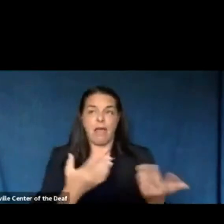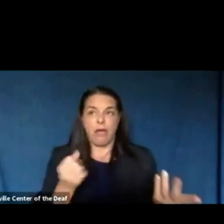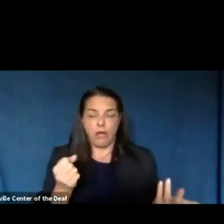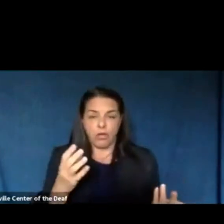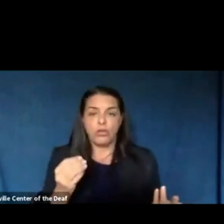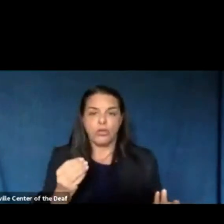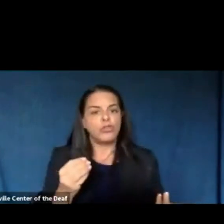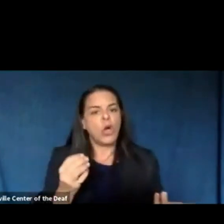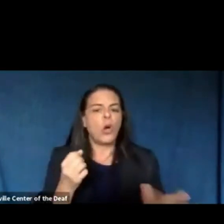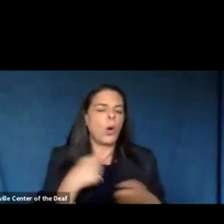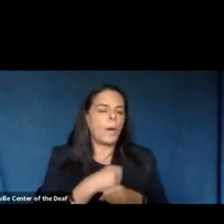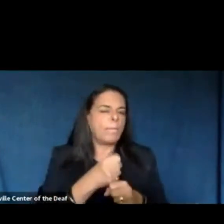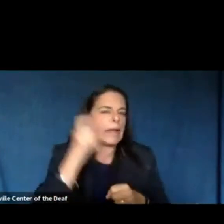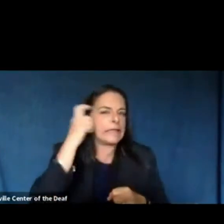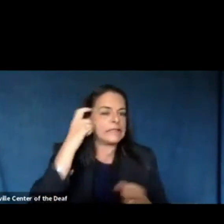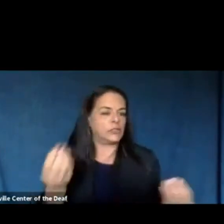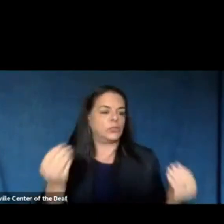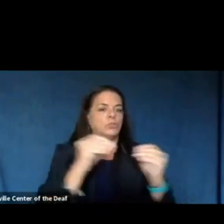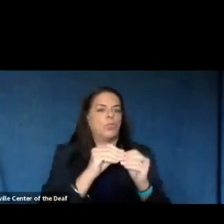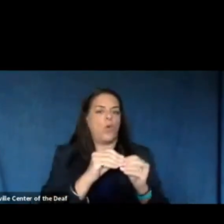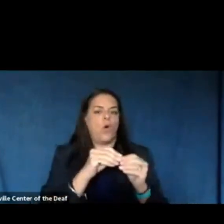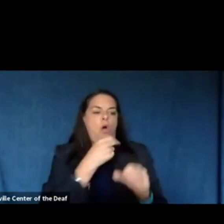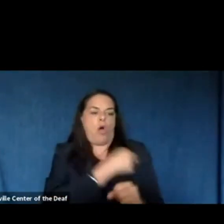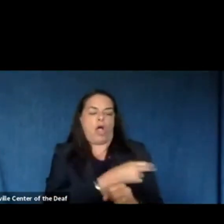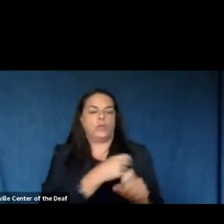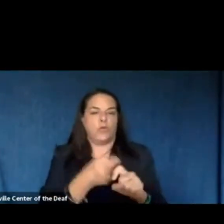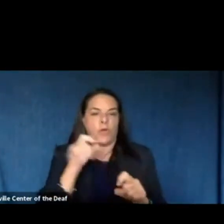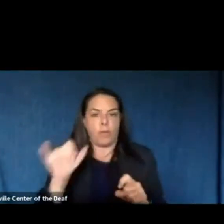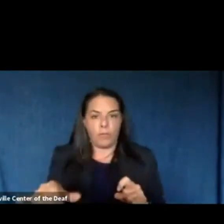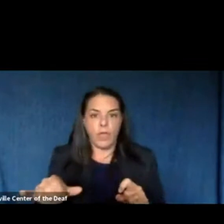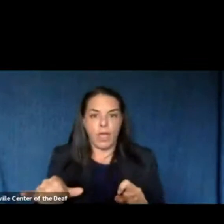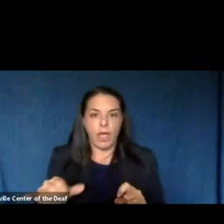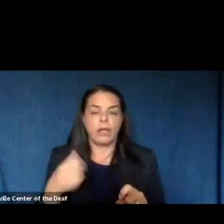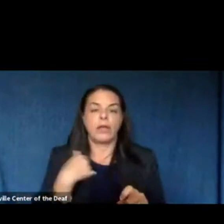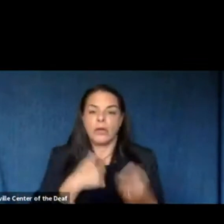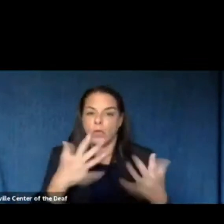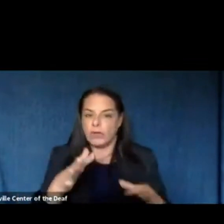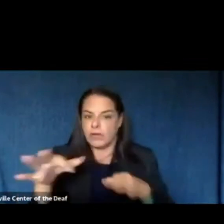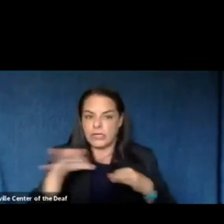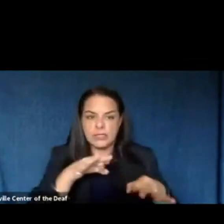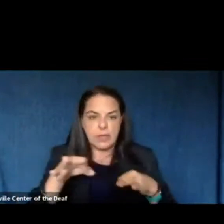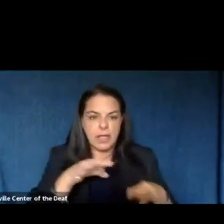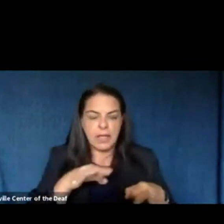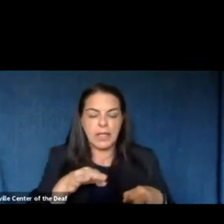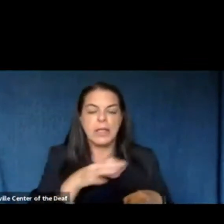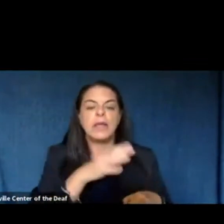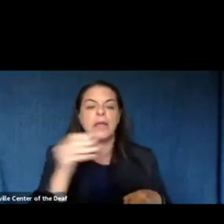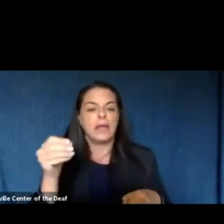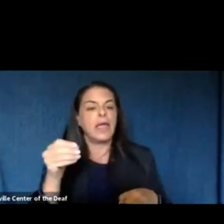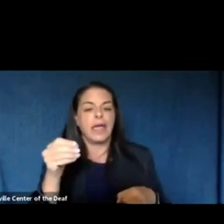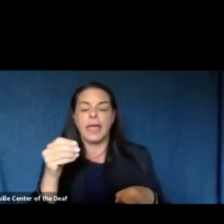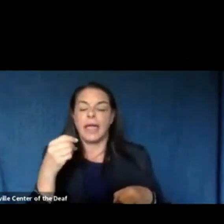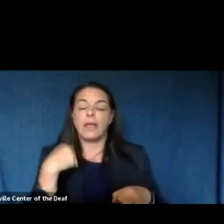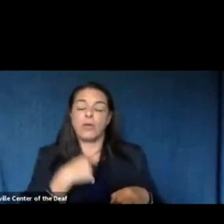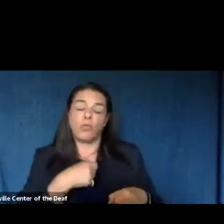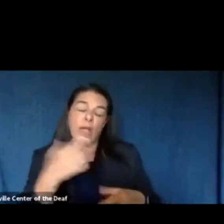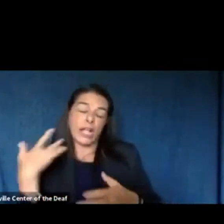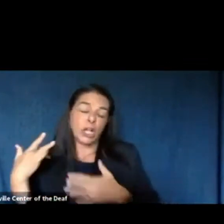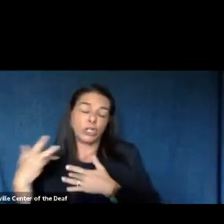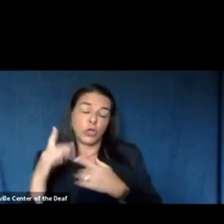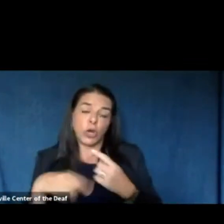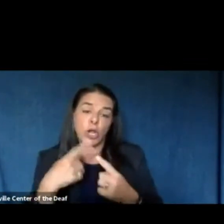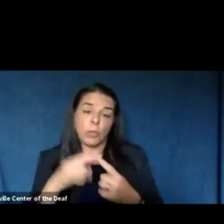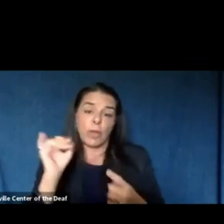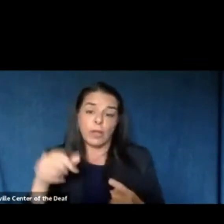it makes sense that there would be more hospitalizations coming out of that, as we've explained before. And it is absolutely concerning because we know that all of